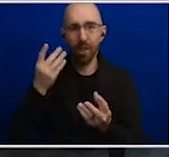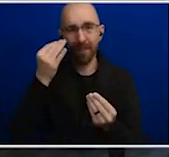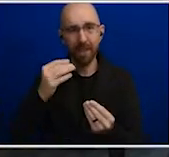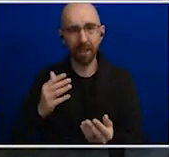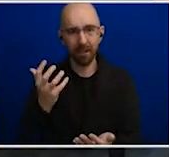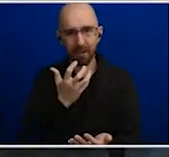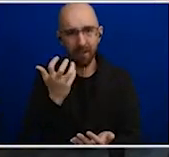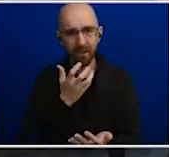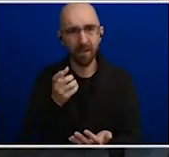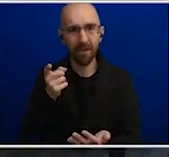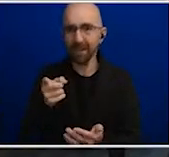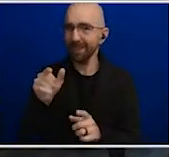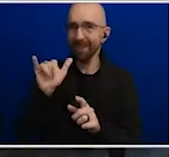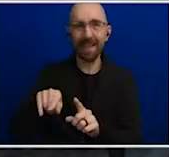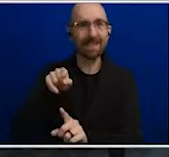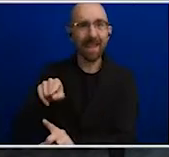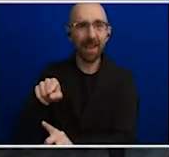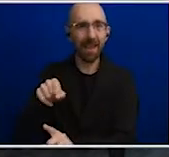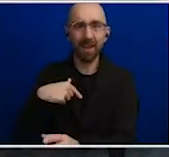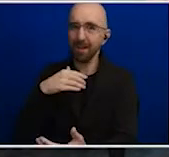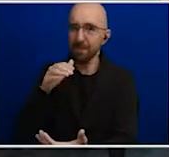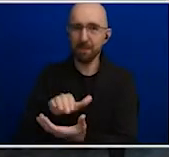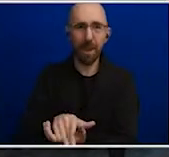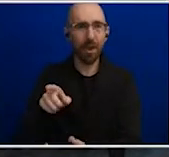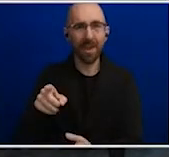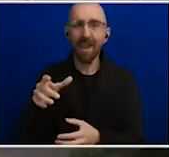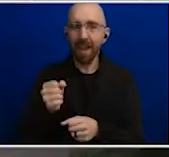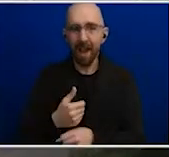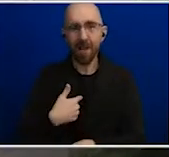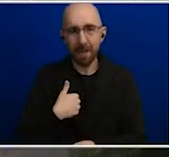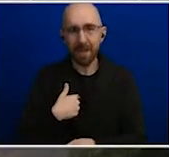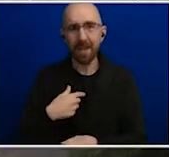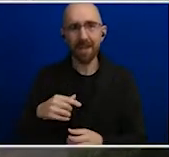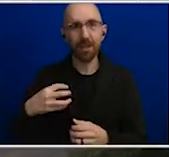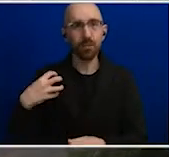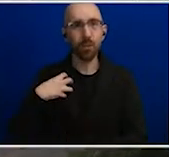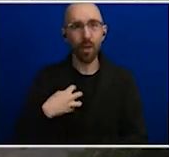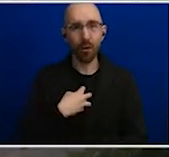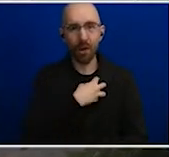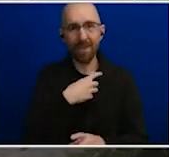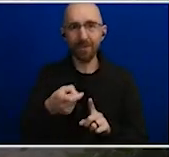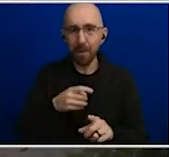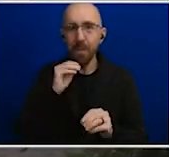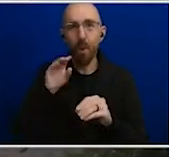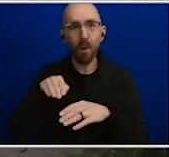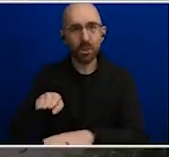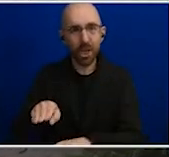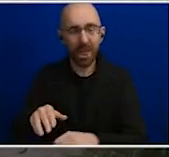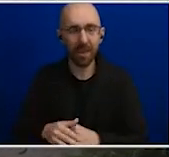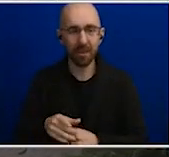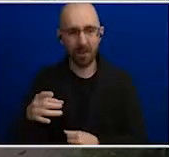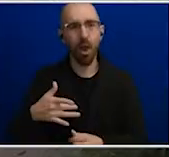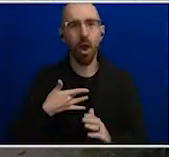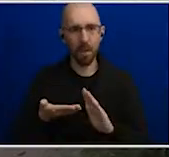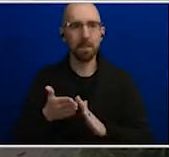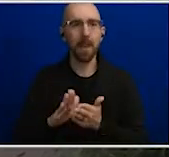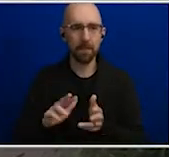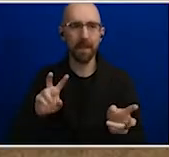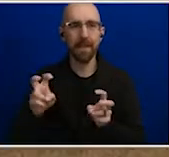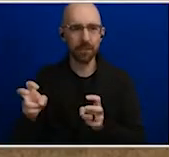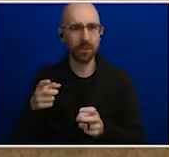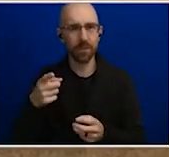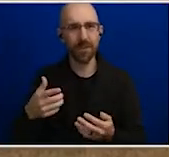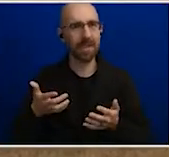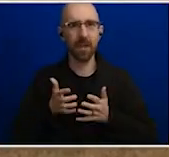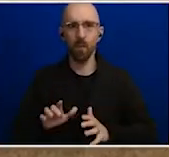guy? He got me jewelry out of the ocean. Even when Richard's heart did become an issue, as much as he didn't want to face